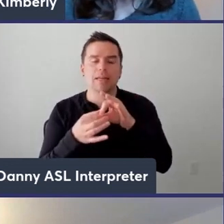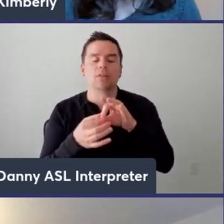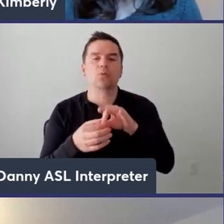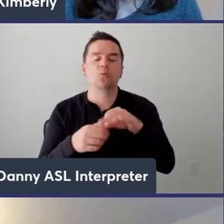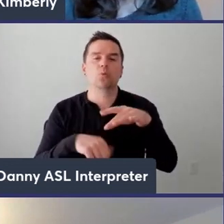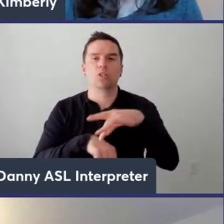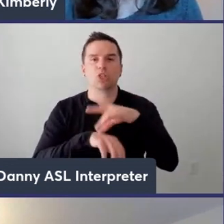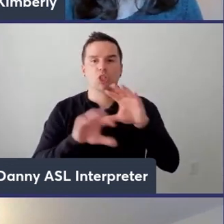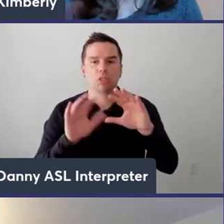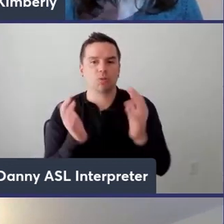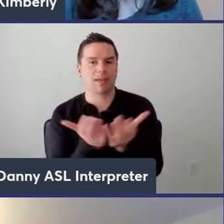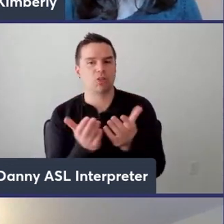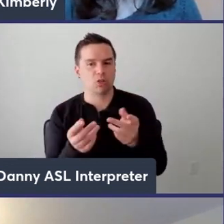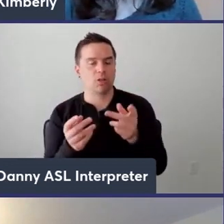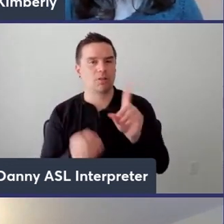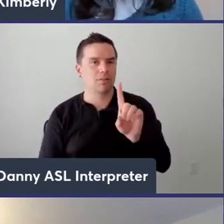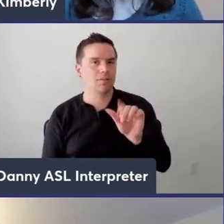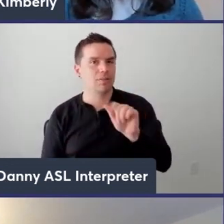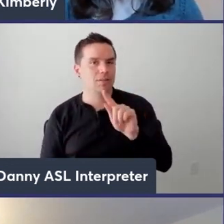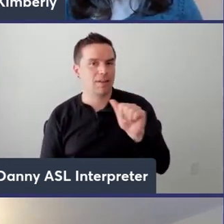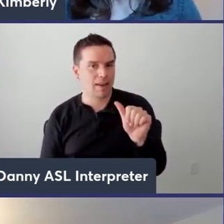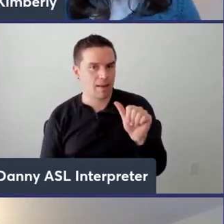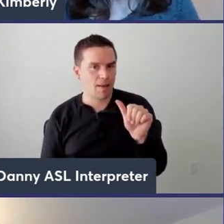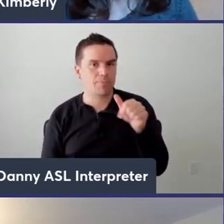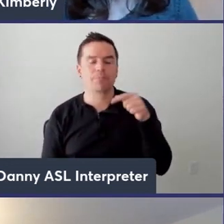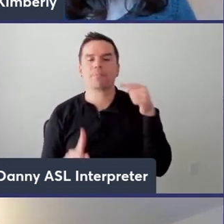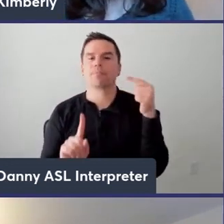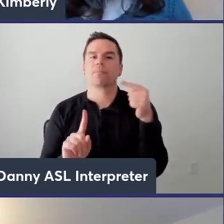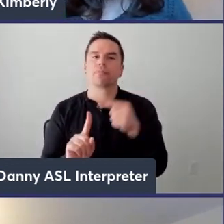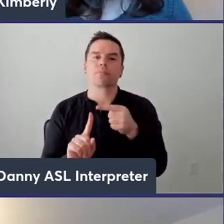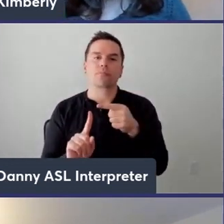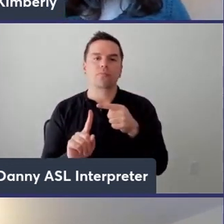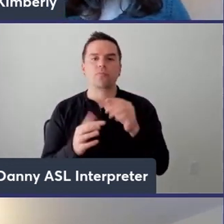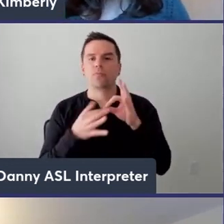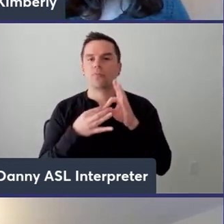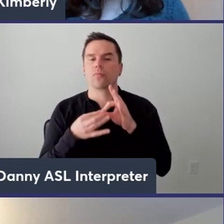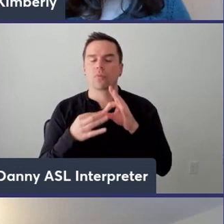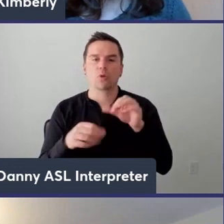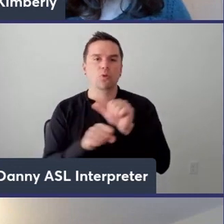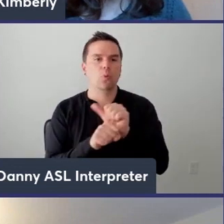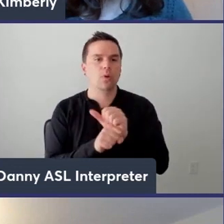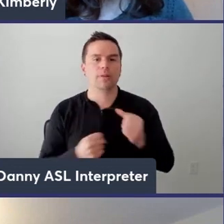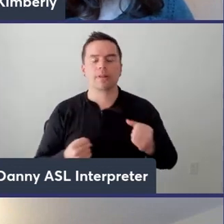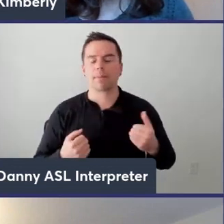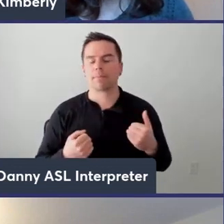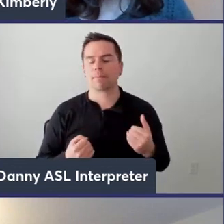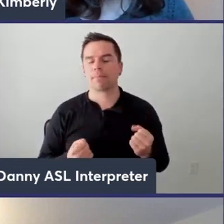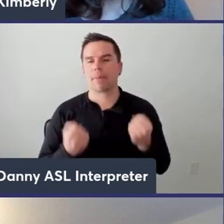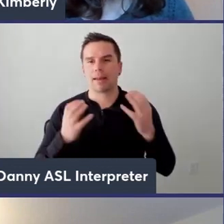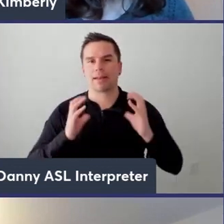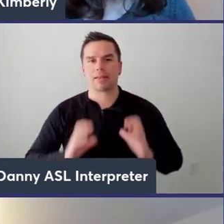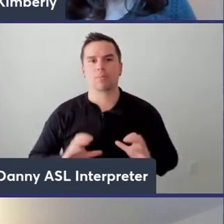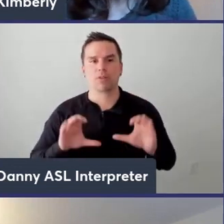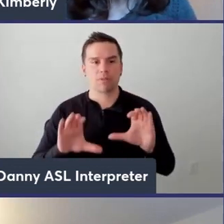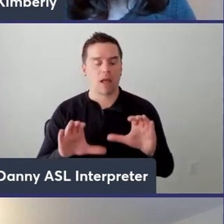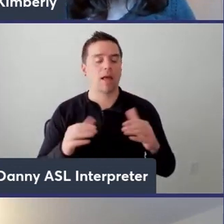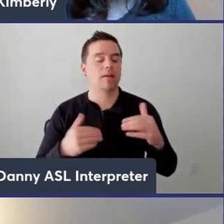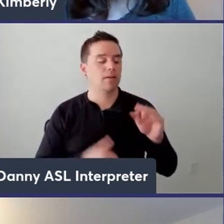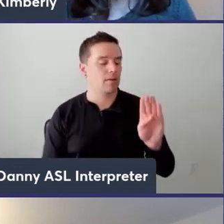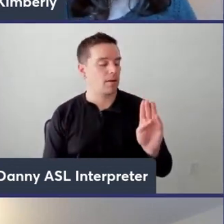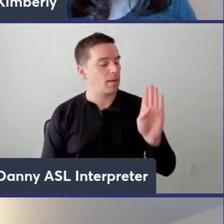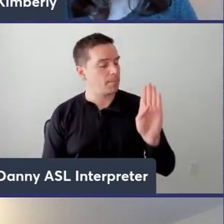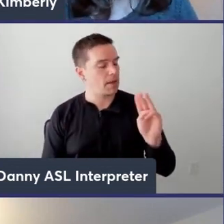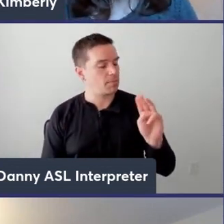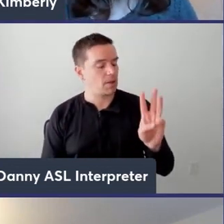And this is based on some work that many of our customers have done. We had BMW share their story with us at reInvent,